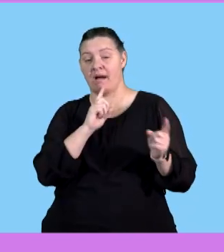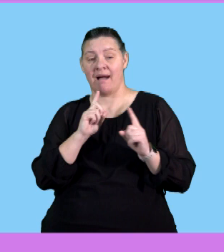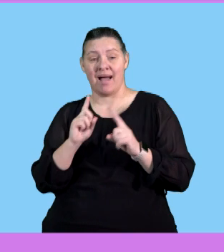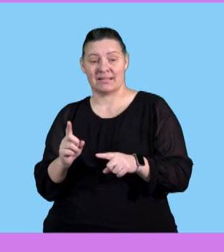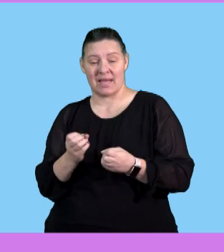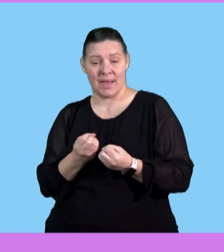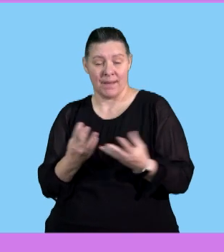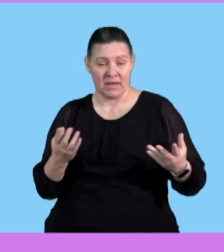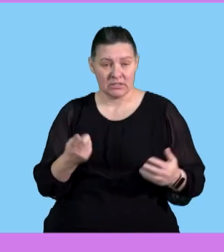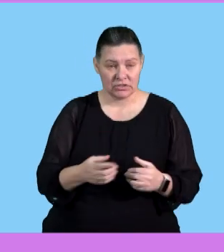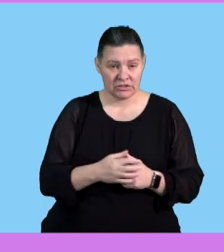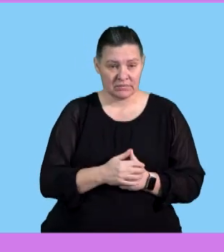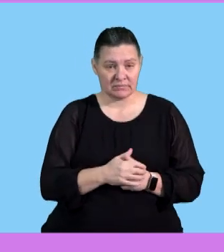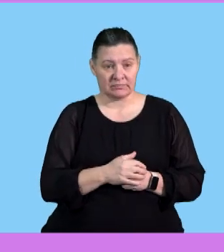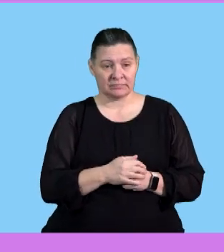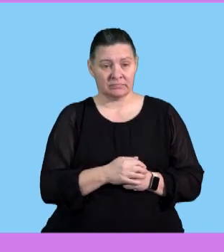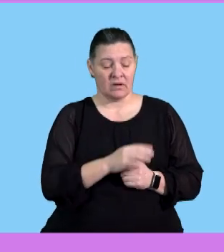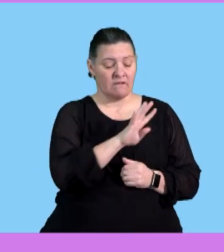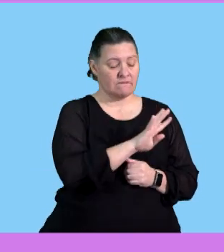421.74. So this will give us